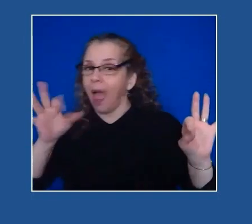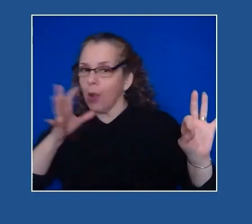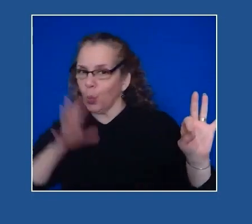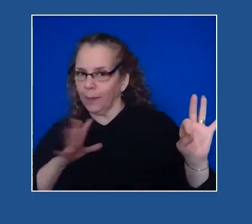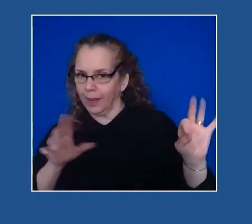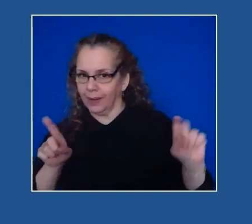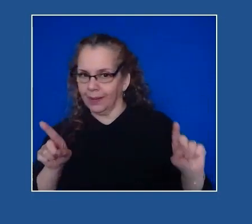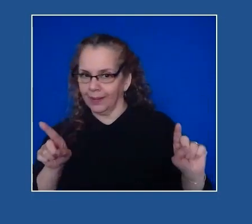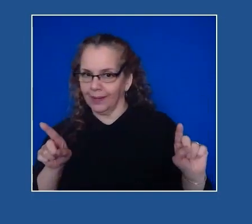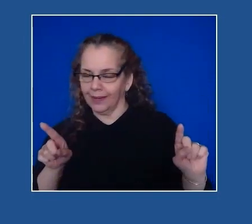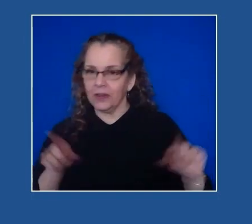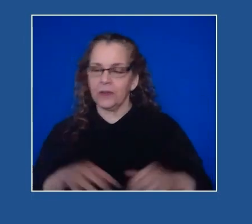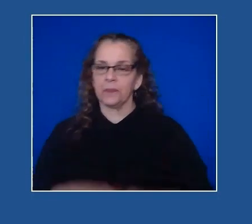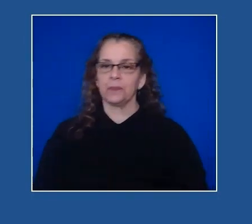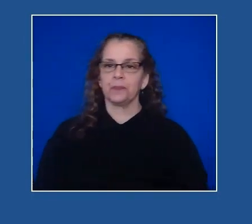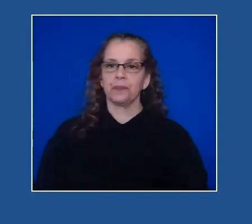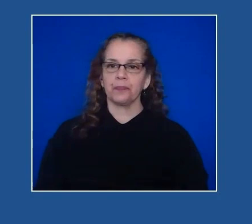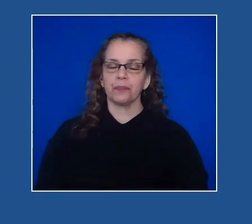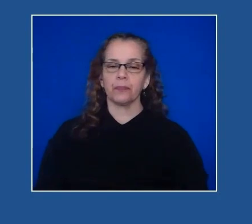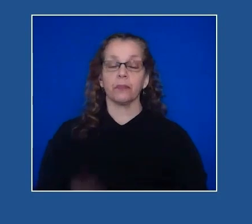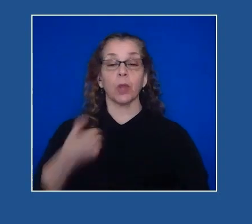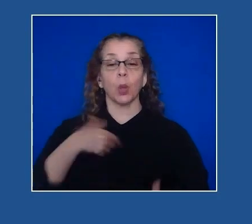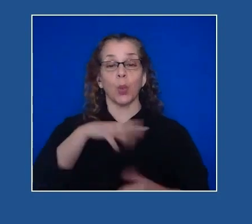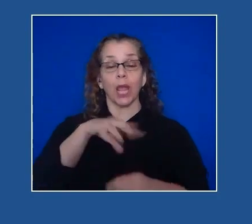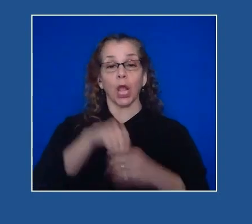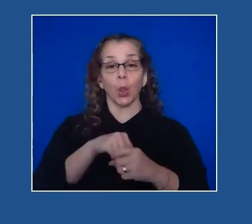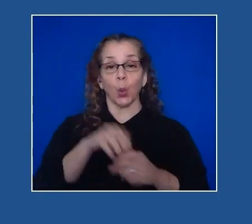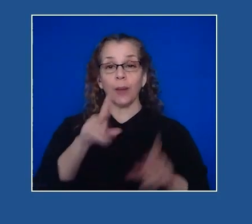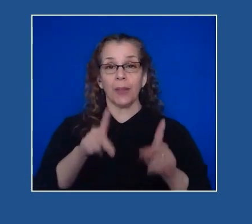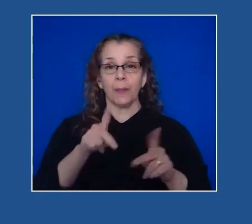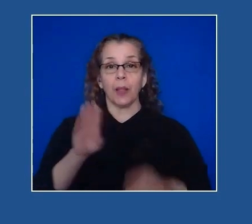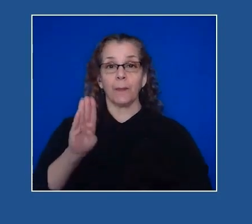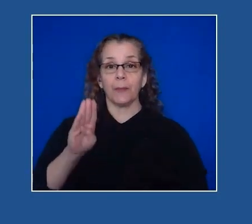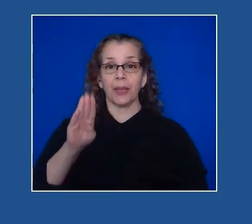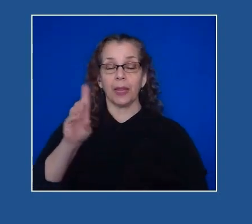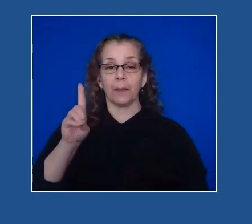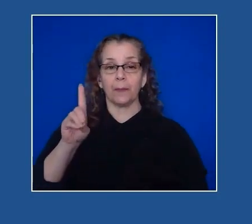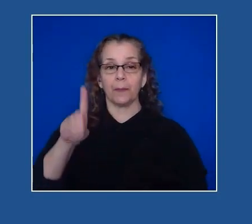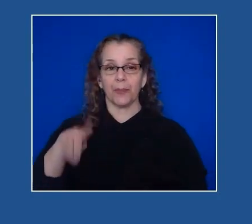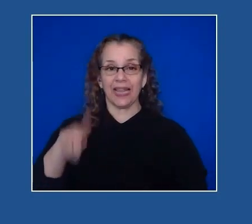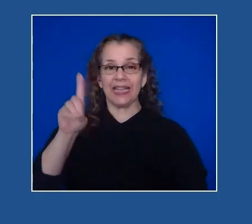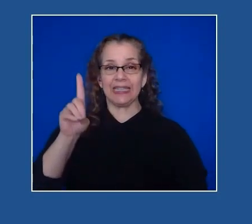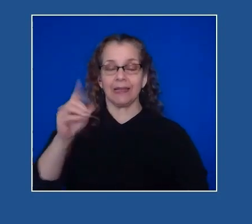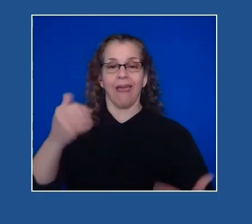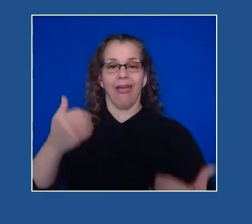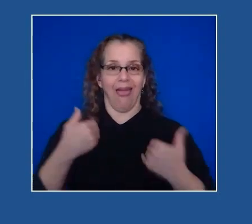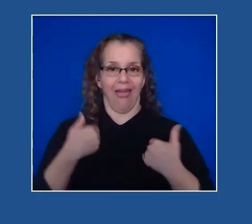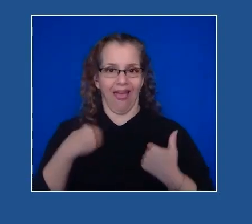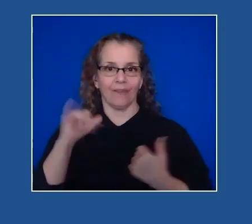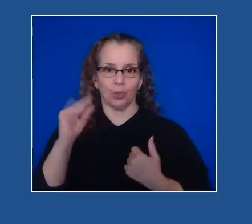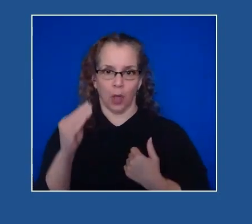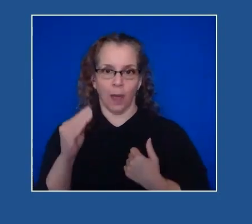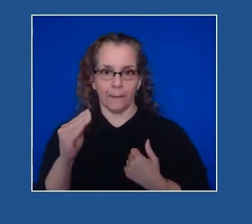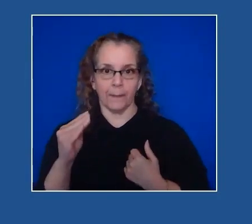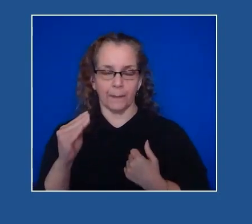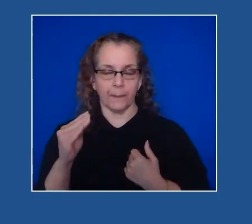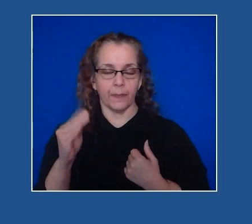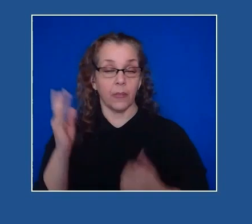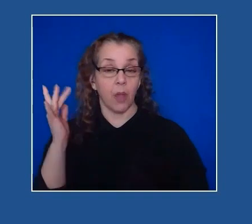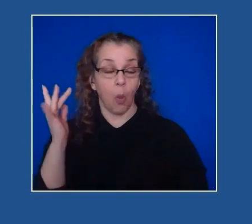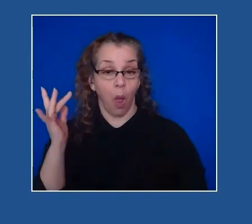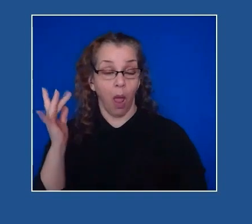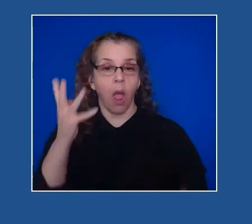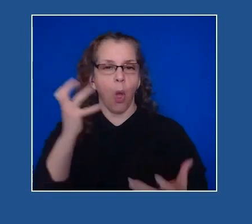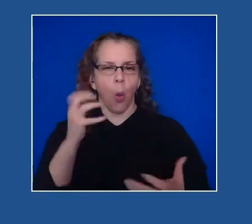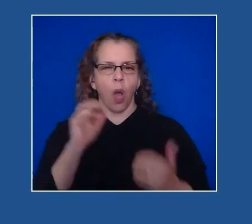and we include people with BPD who have a job because we want to look at how do they maintain